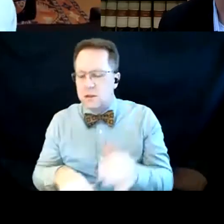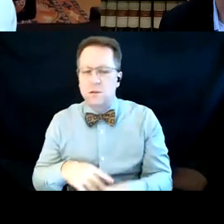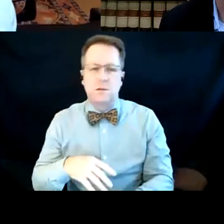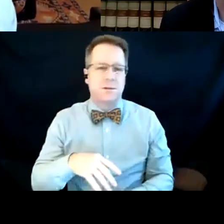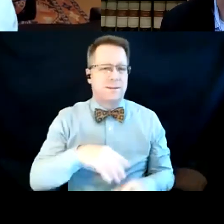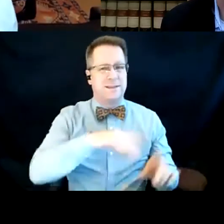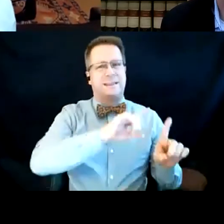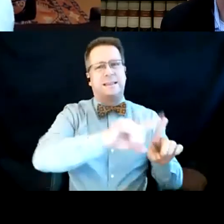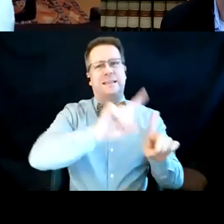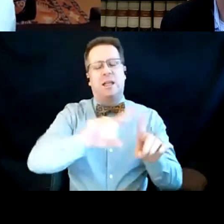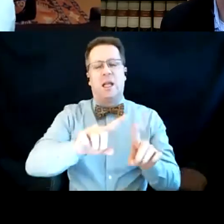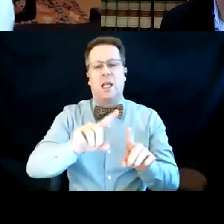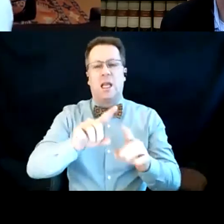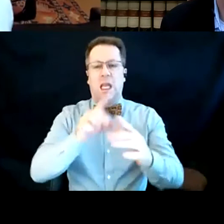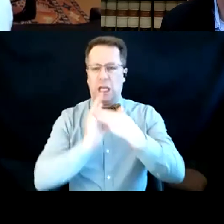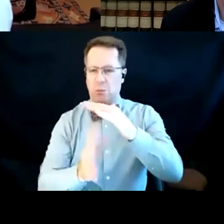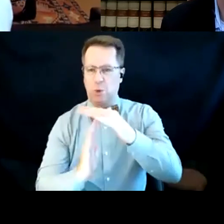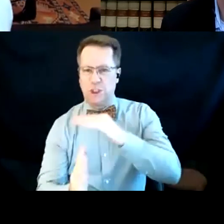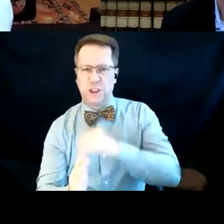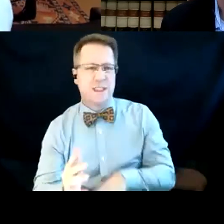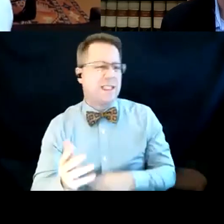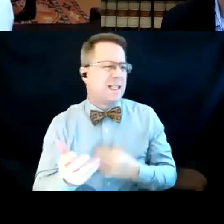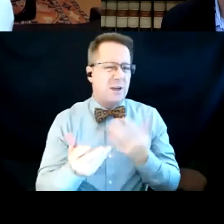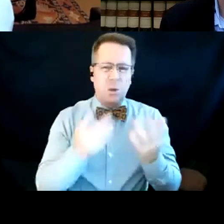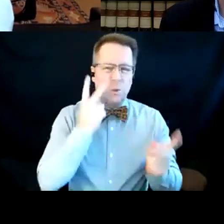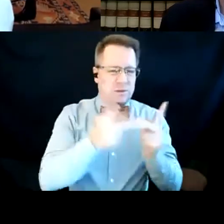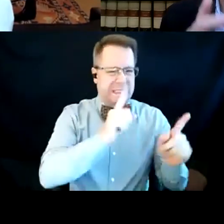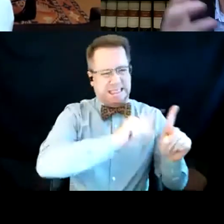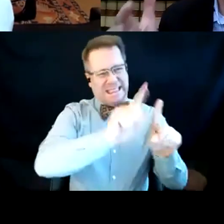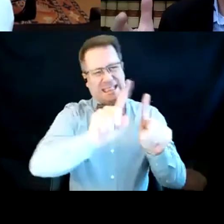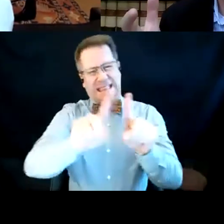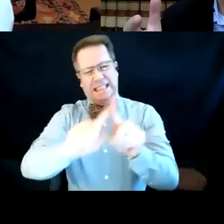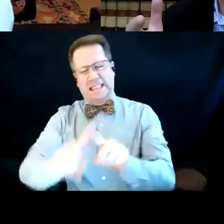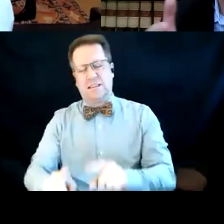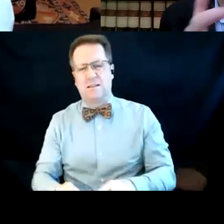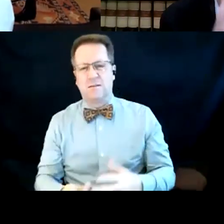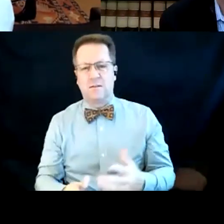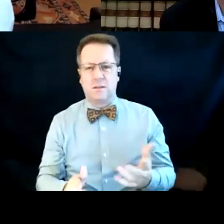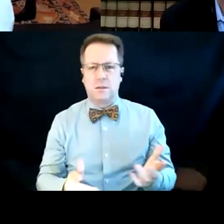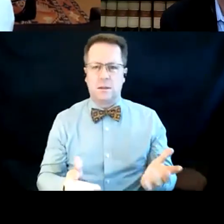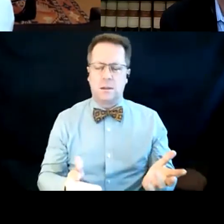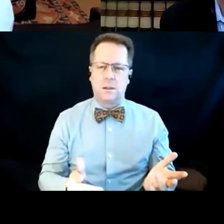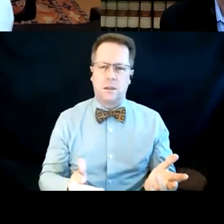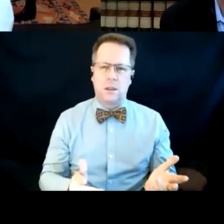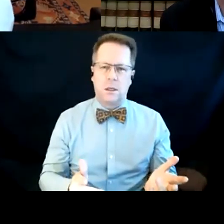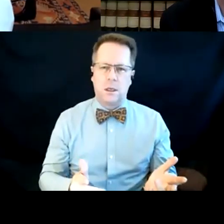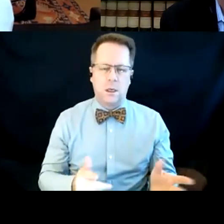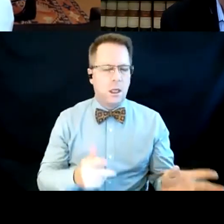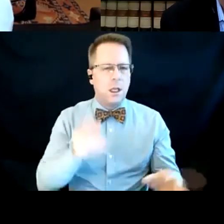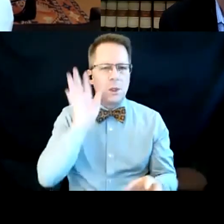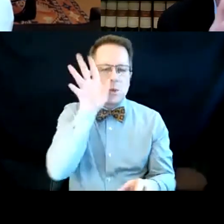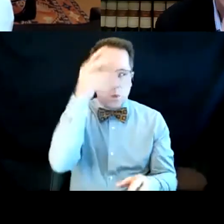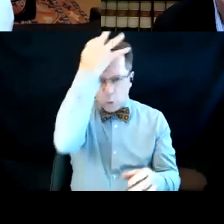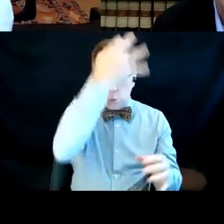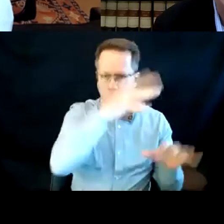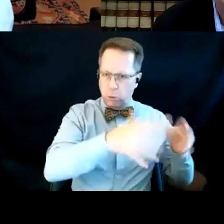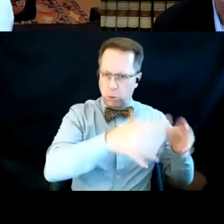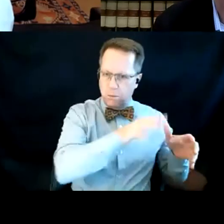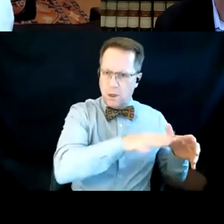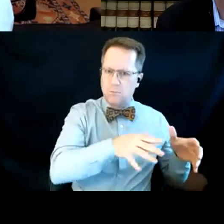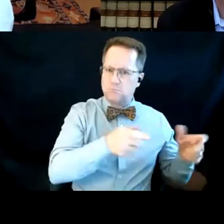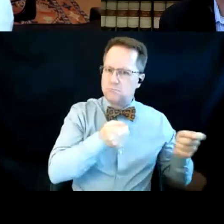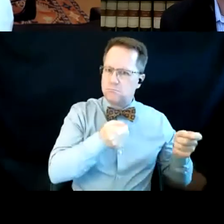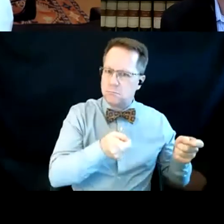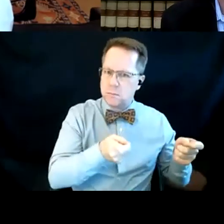the immigration context, very disturbing trend. And it's been expanding rapidly under the Trump administration, has filed more of